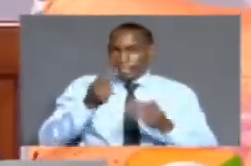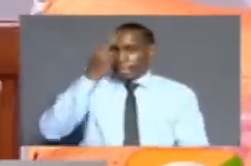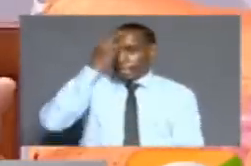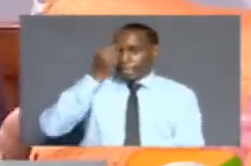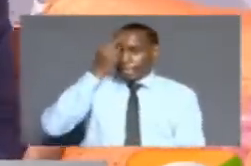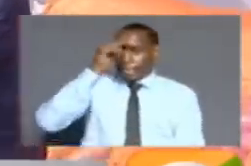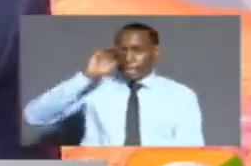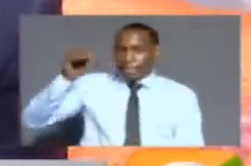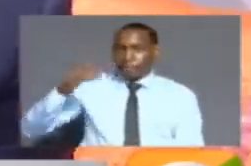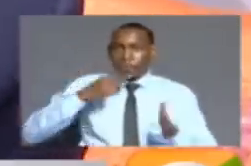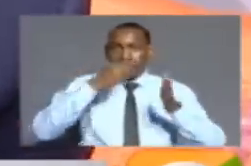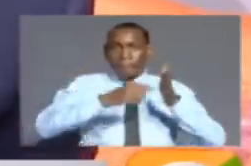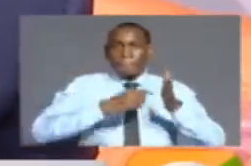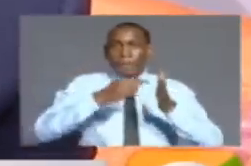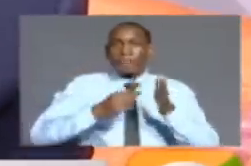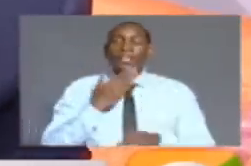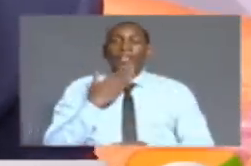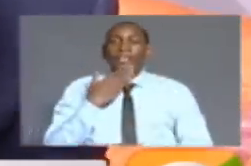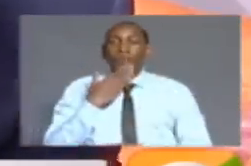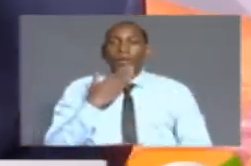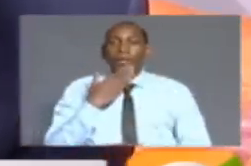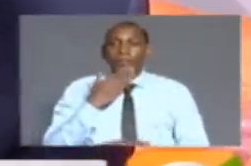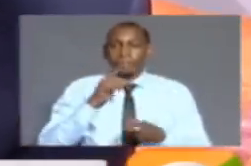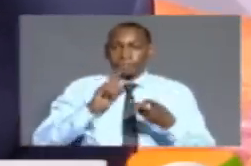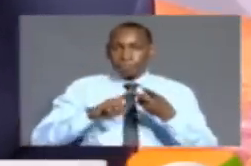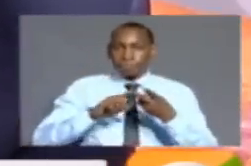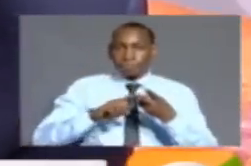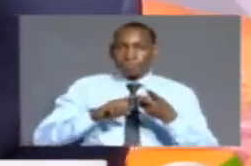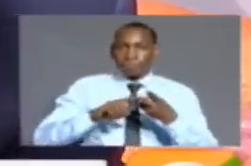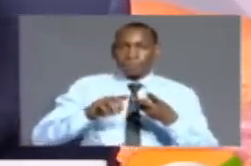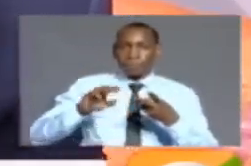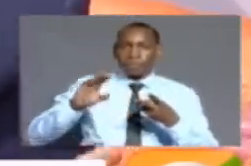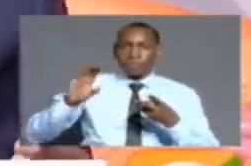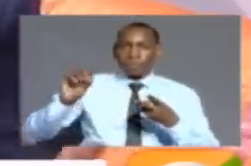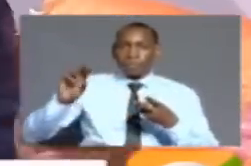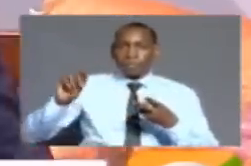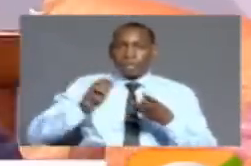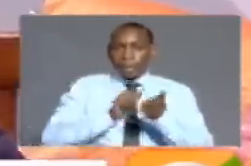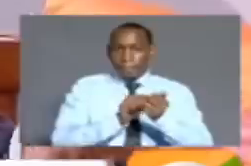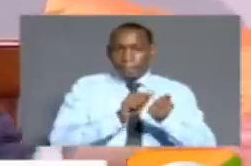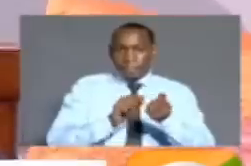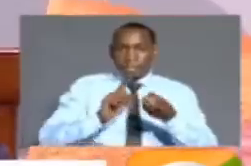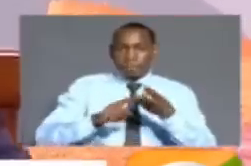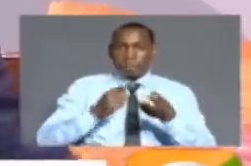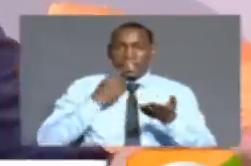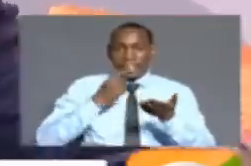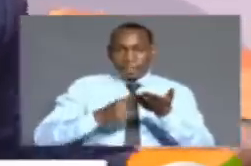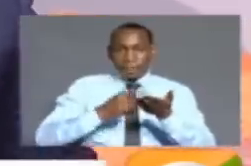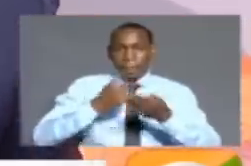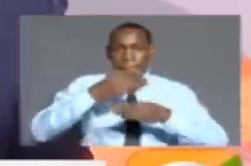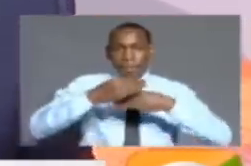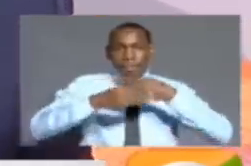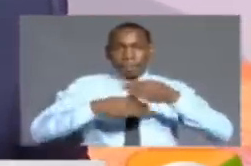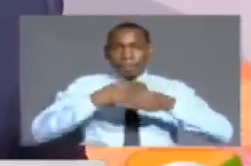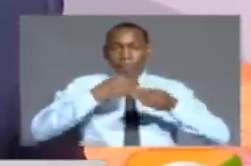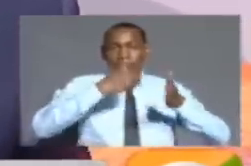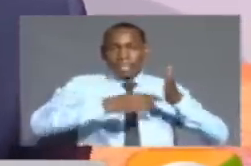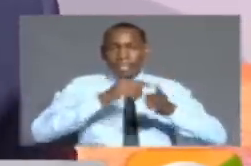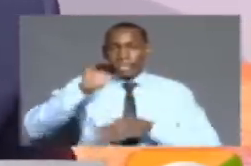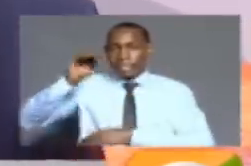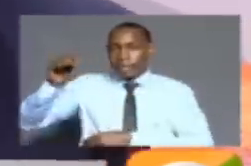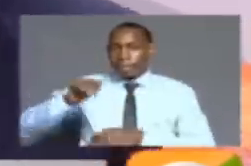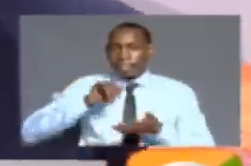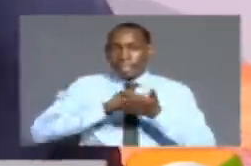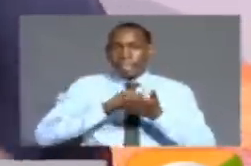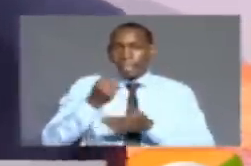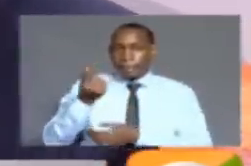we manufacture sugar, corn, wheat. Why don't we build industries in those counties to ensure